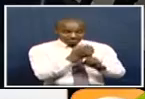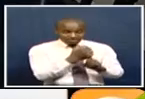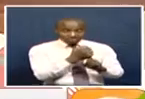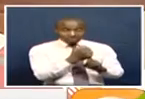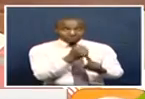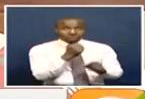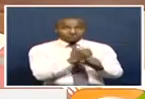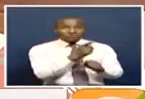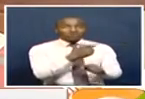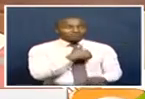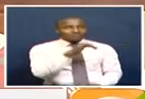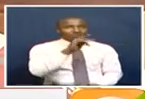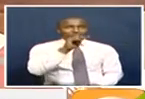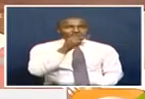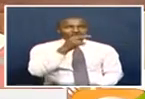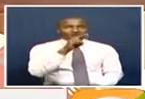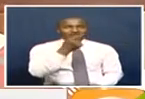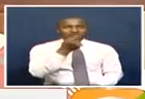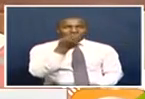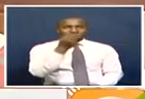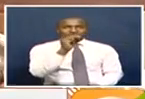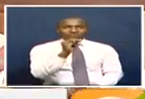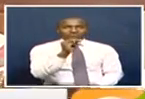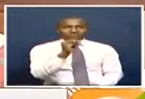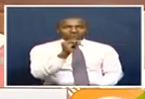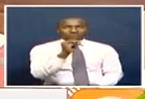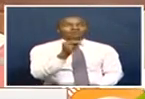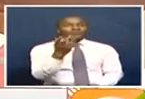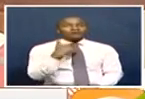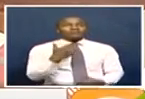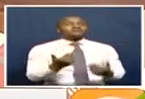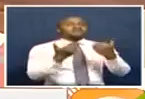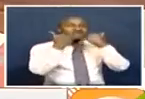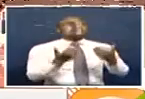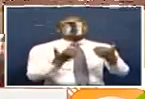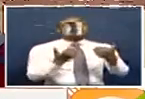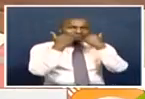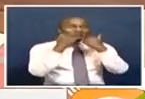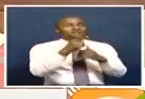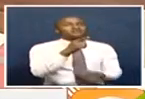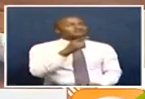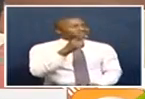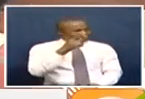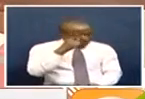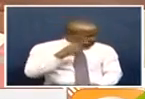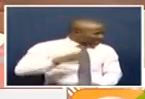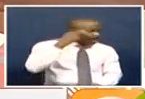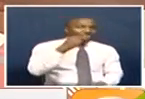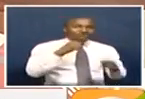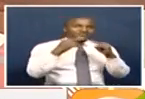from Khartoum. Yes, this morning. And where I was accommodated, that is the highest hotel that you can